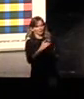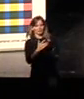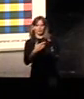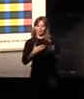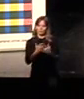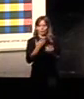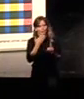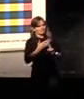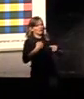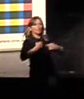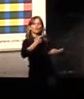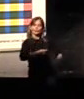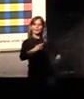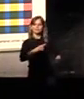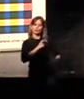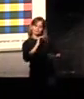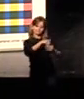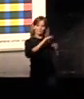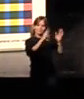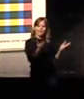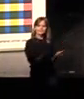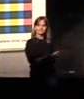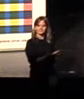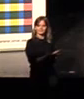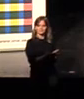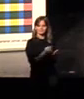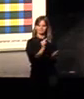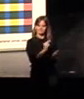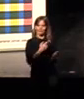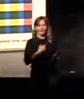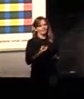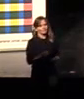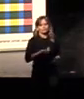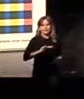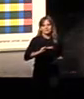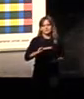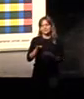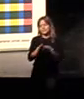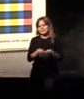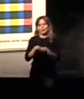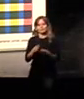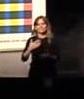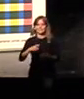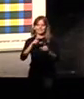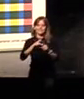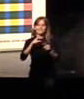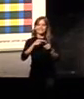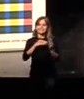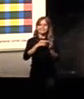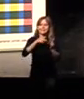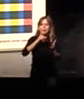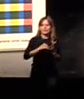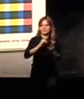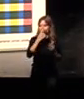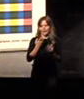en de planet democracy niet het demo's en kan op drive from the at